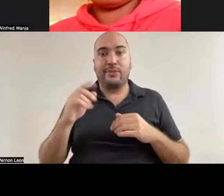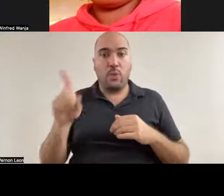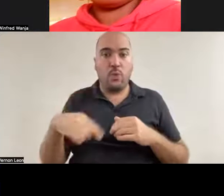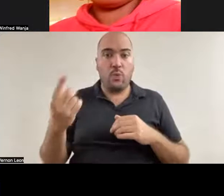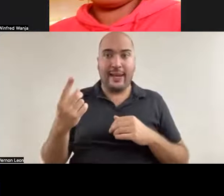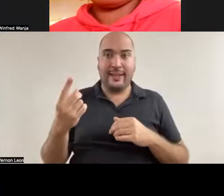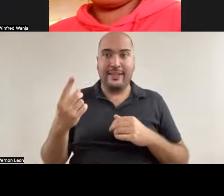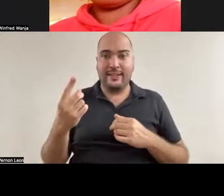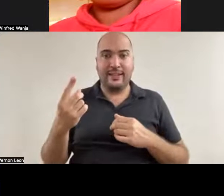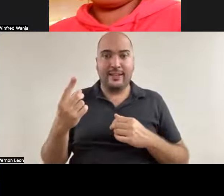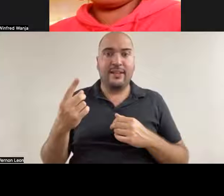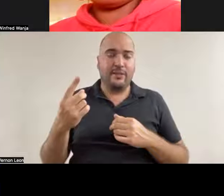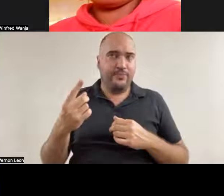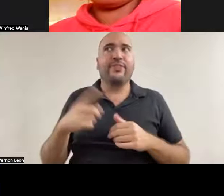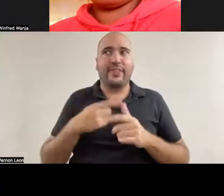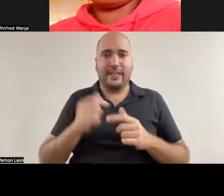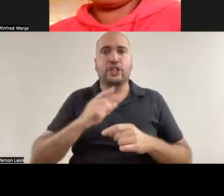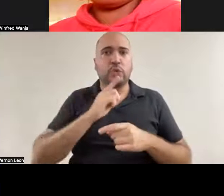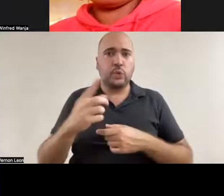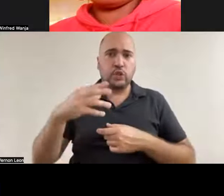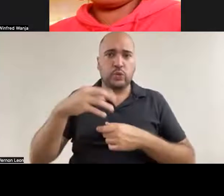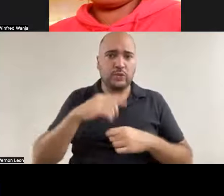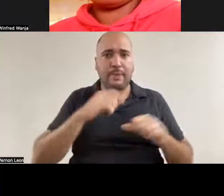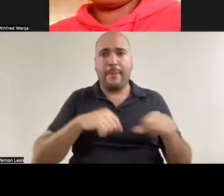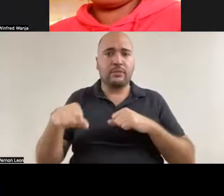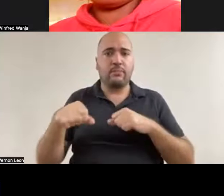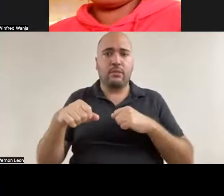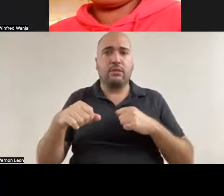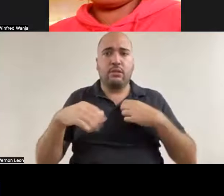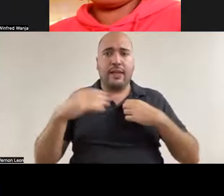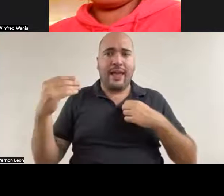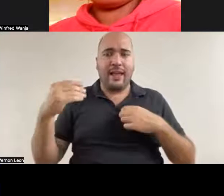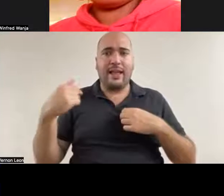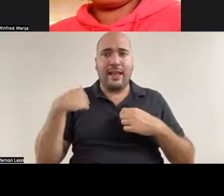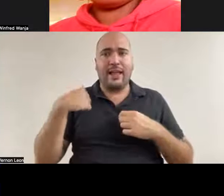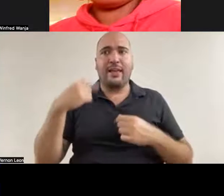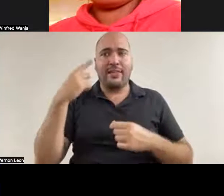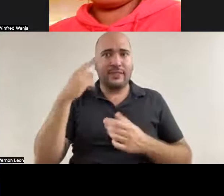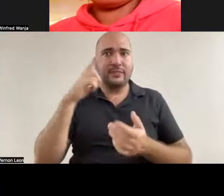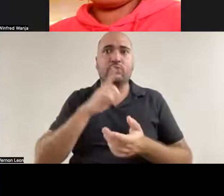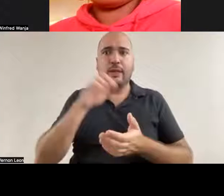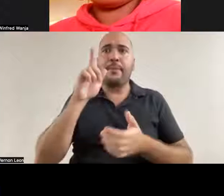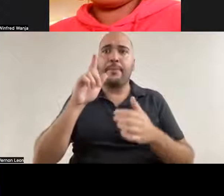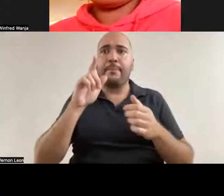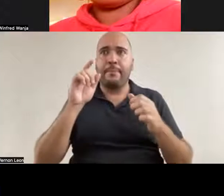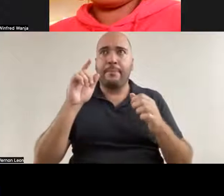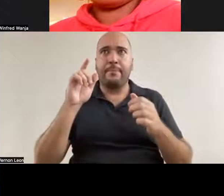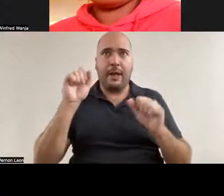only then can true inclusion be possible, and I believe it is very possible.